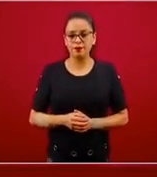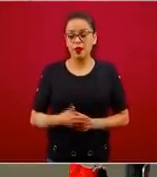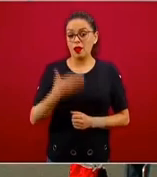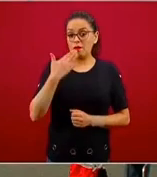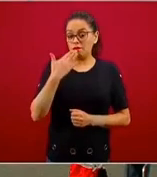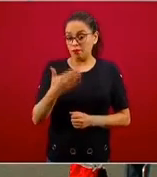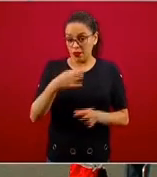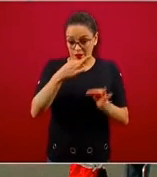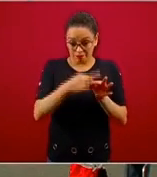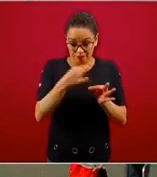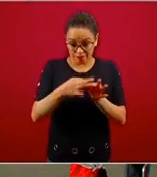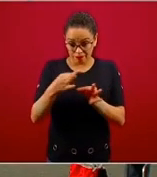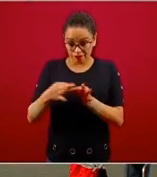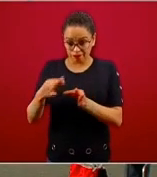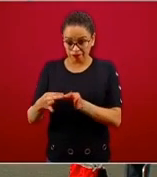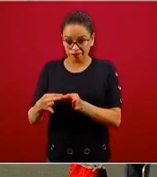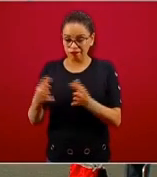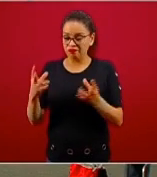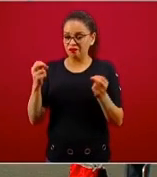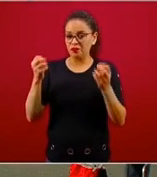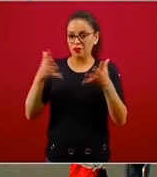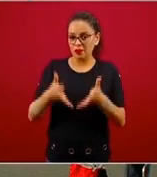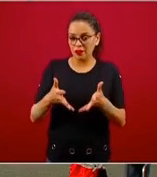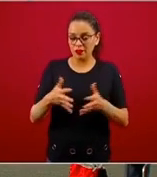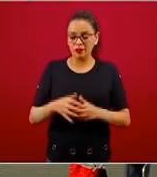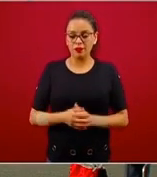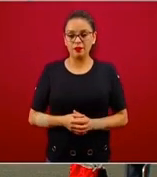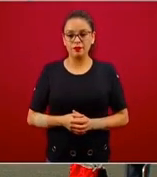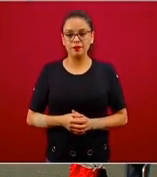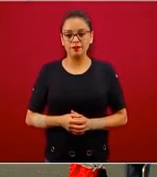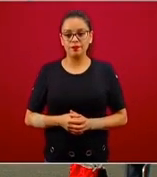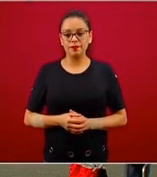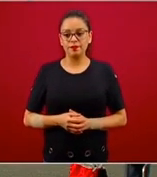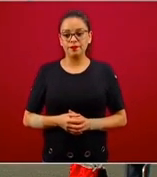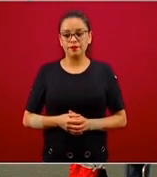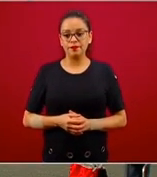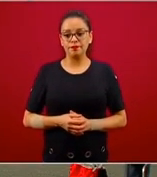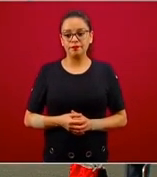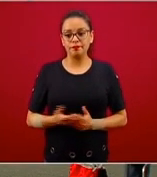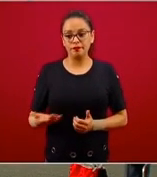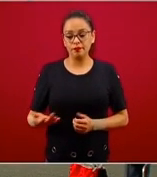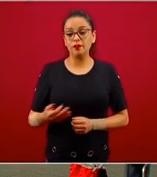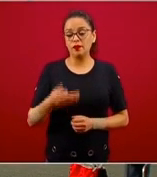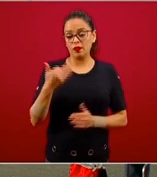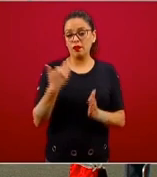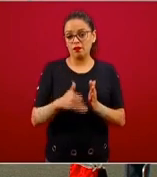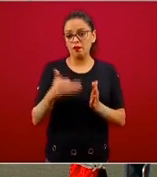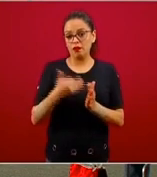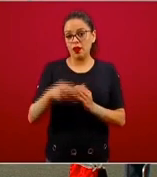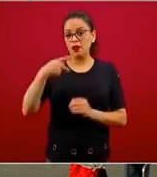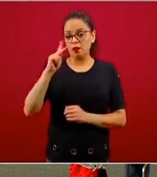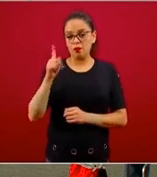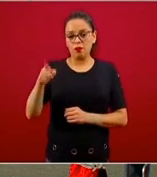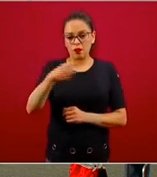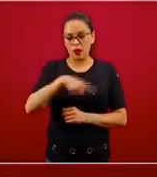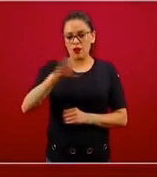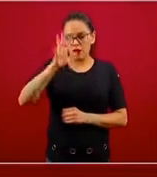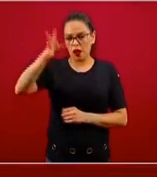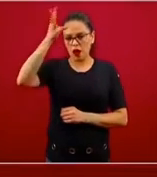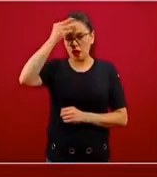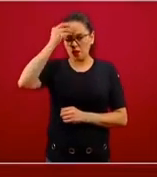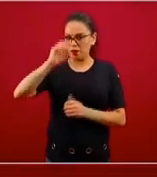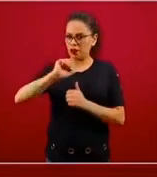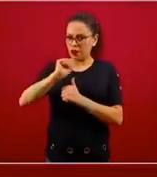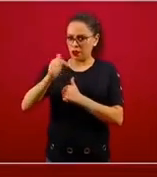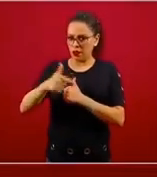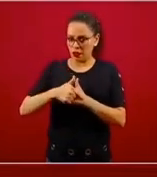enough. That's why we're going to keep following up. And this is why we've had